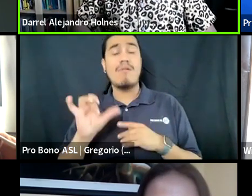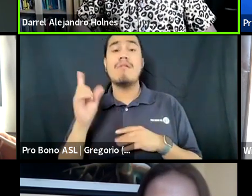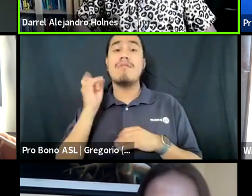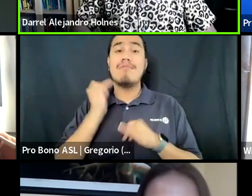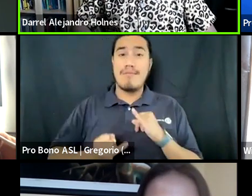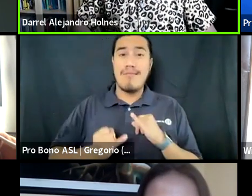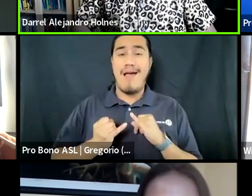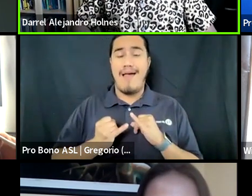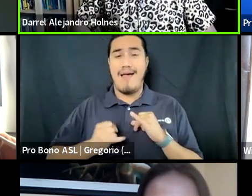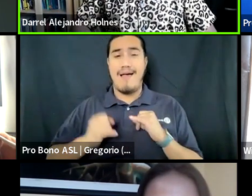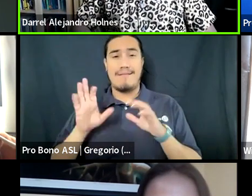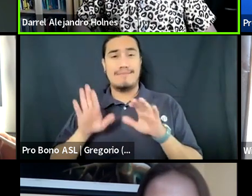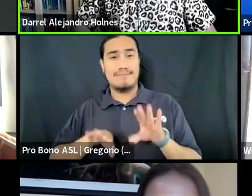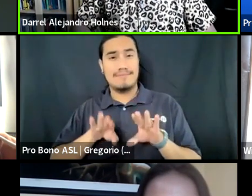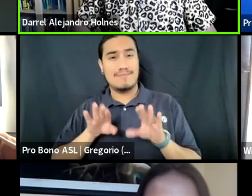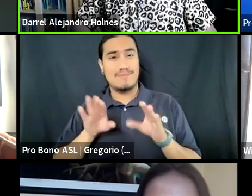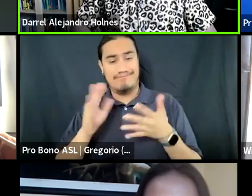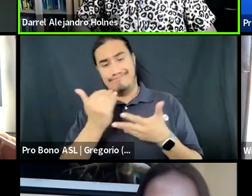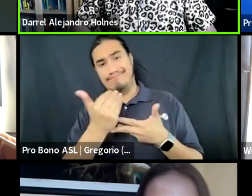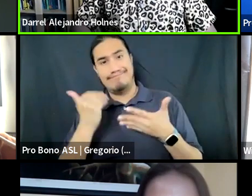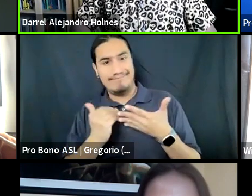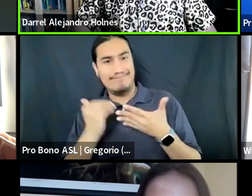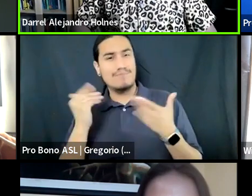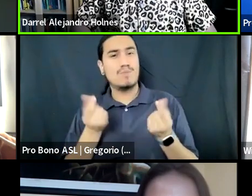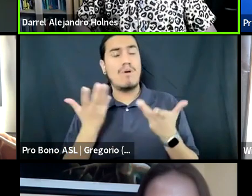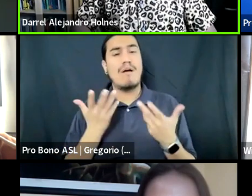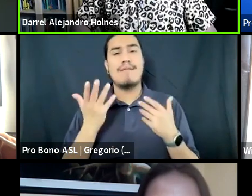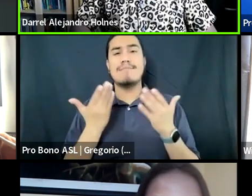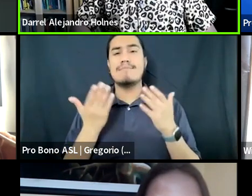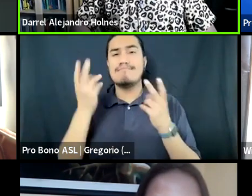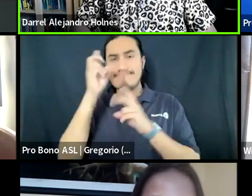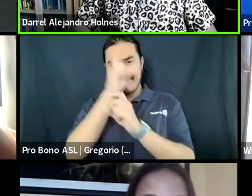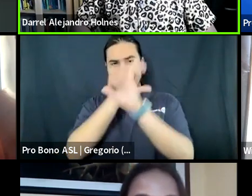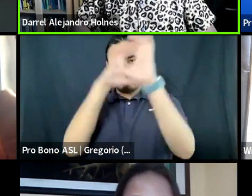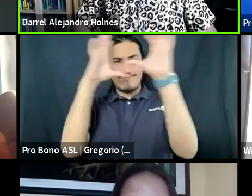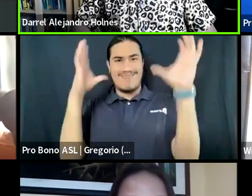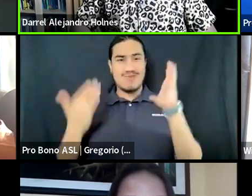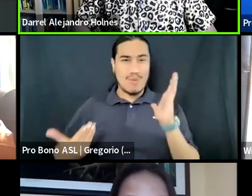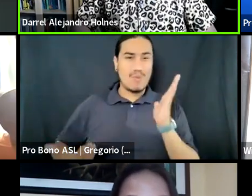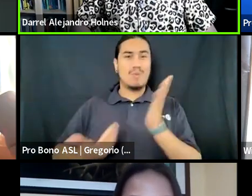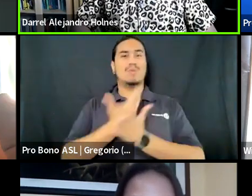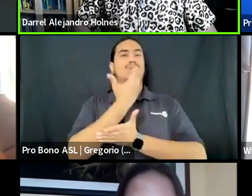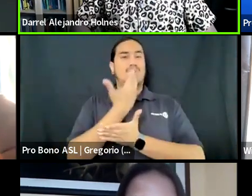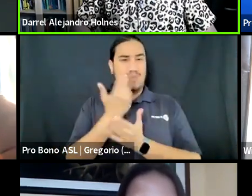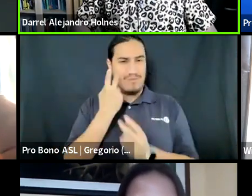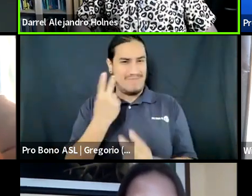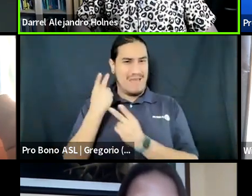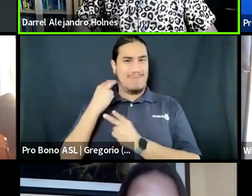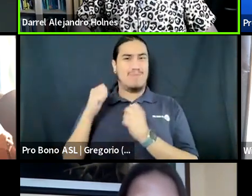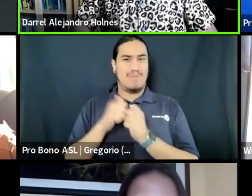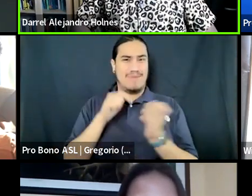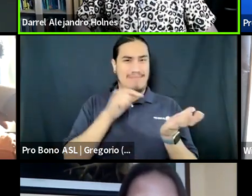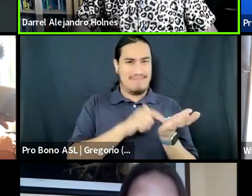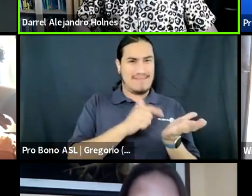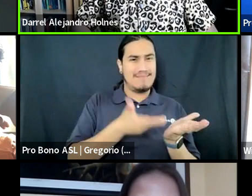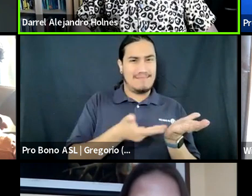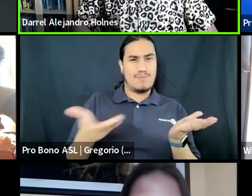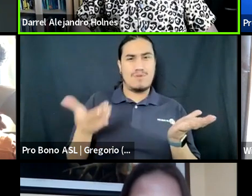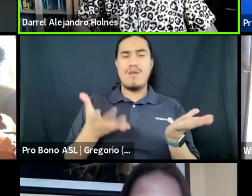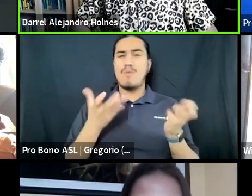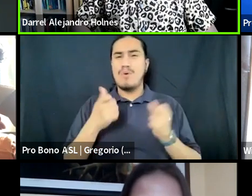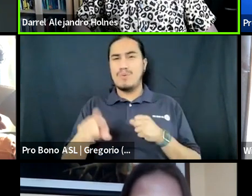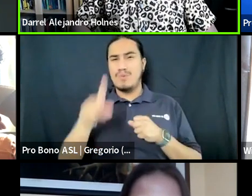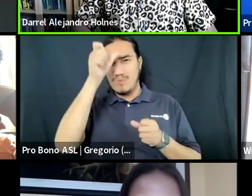step is to imagine a new memory with this object. And I want you to just remember